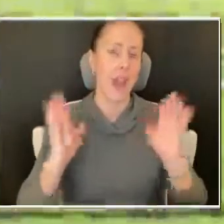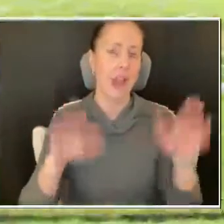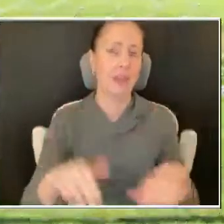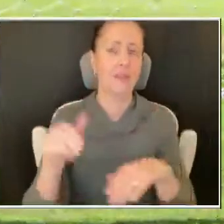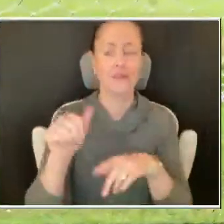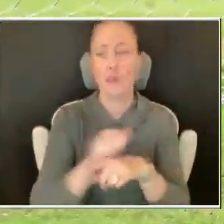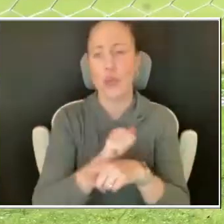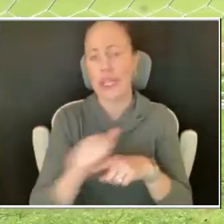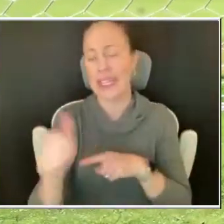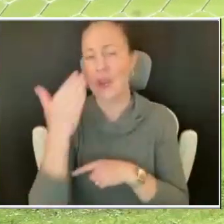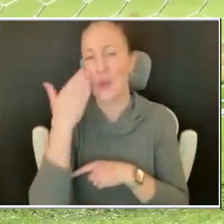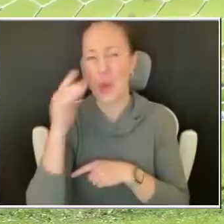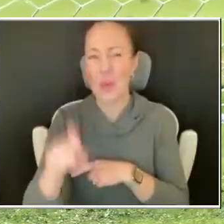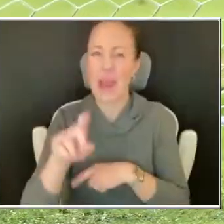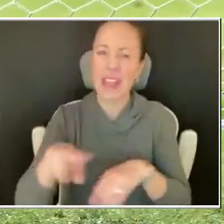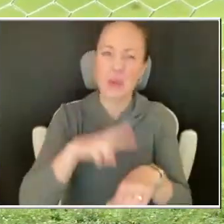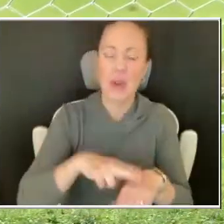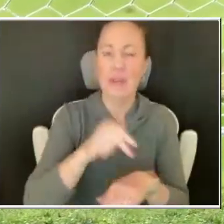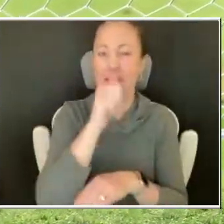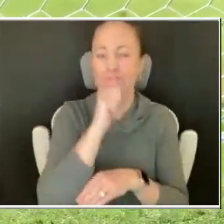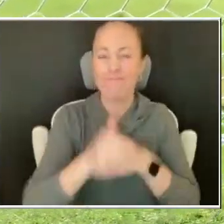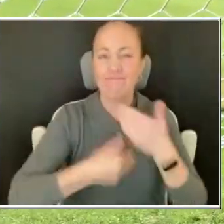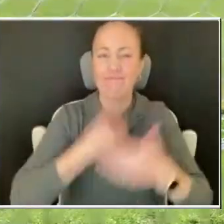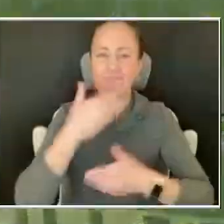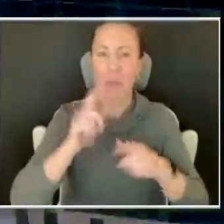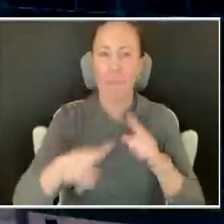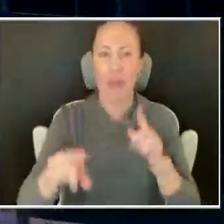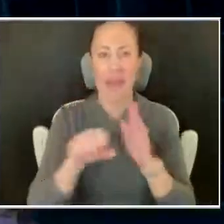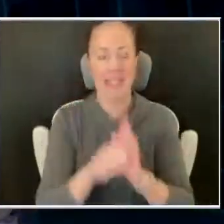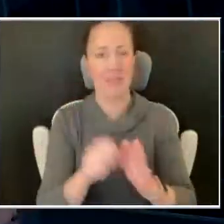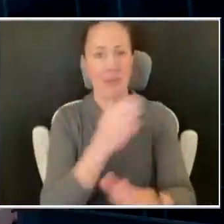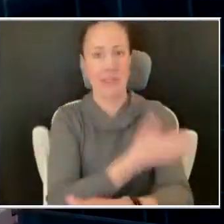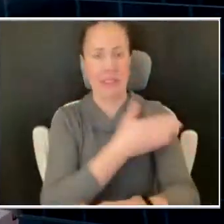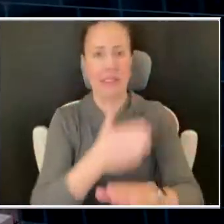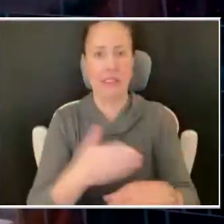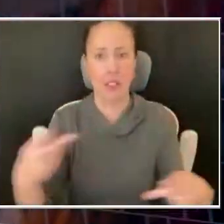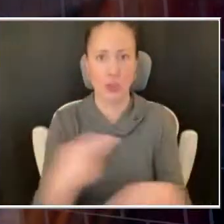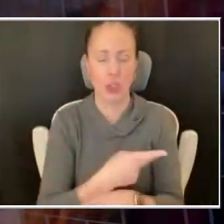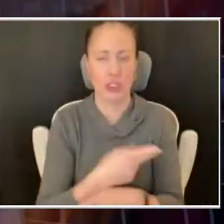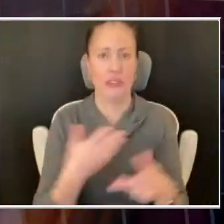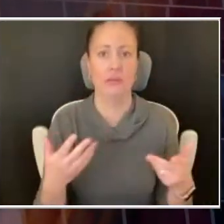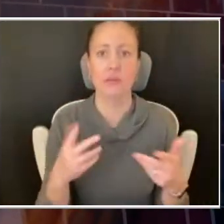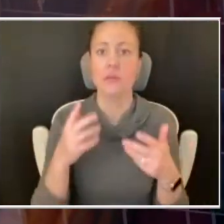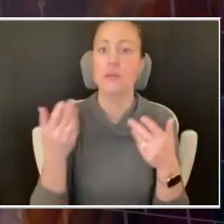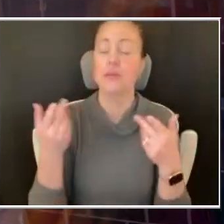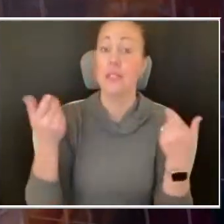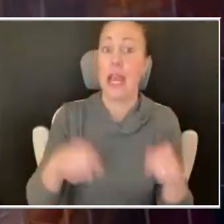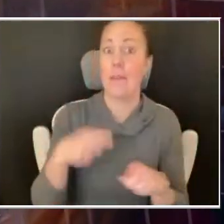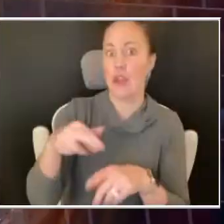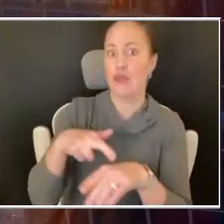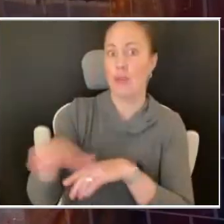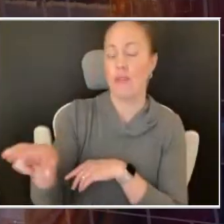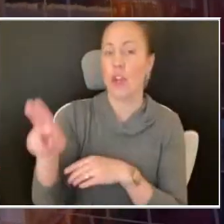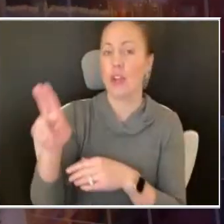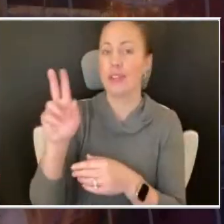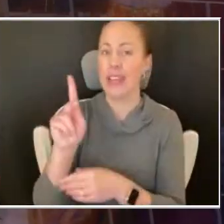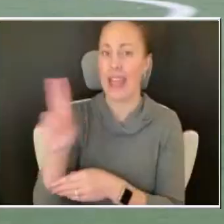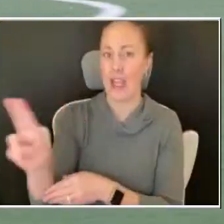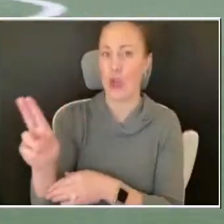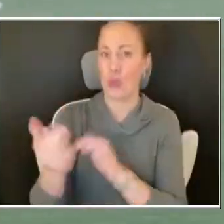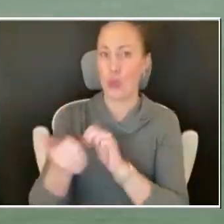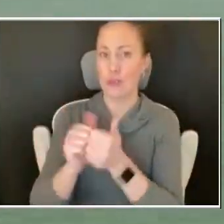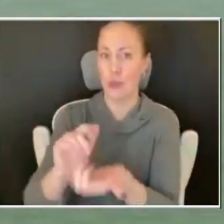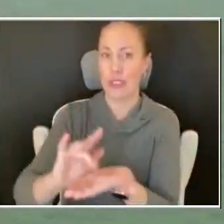normal. Kate pushed through, but her symptoms got worse. She was referred to the University of Kansas Health System's sports medicine